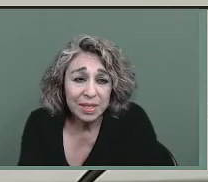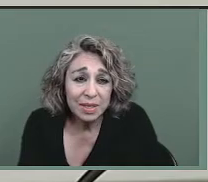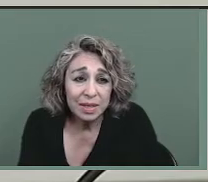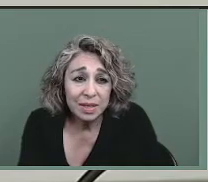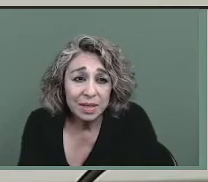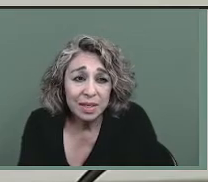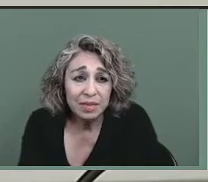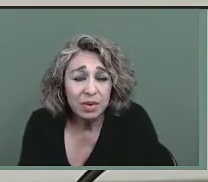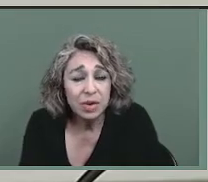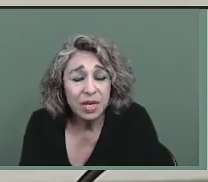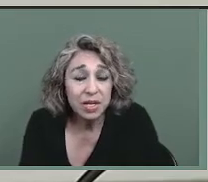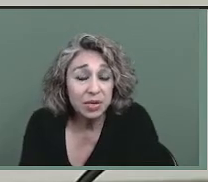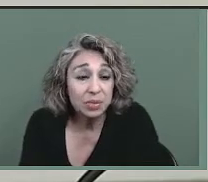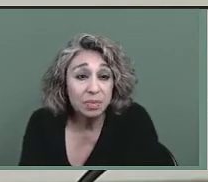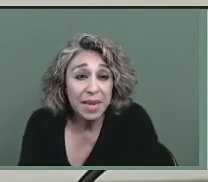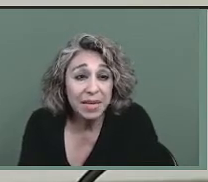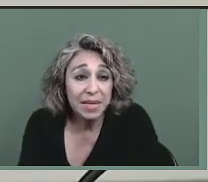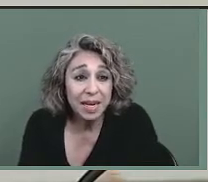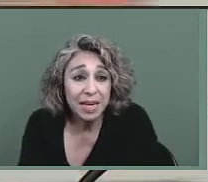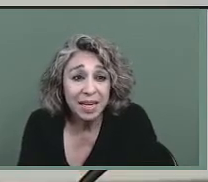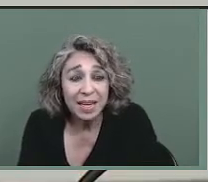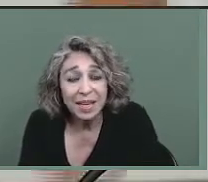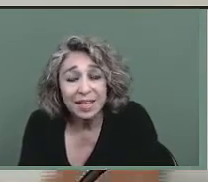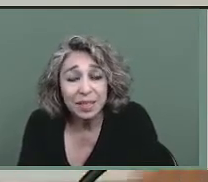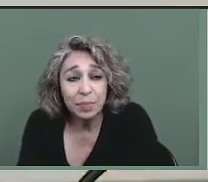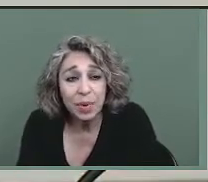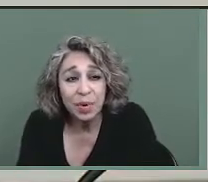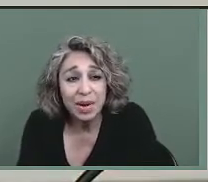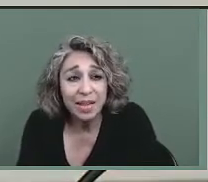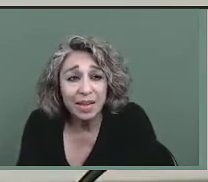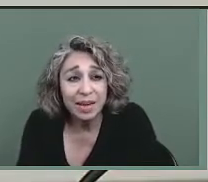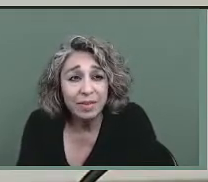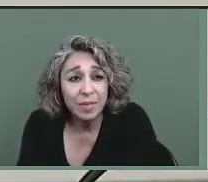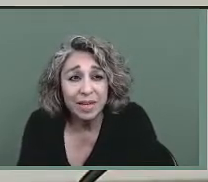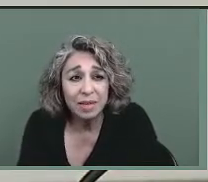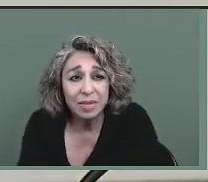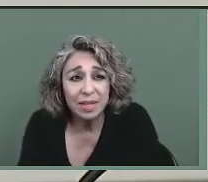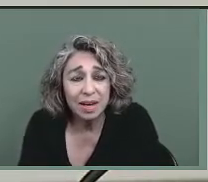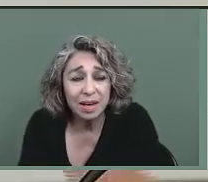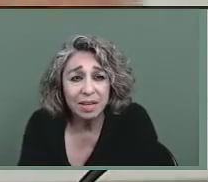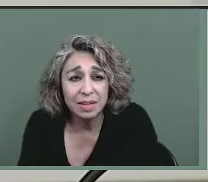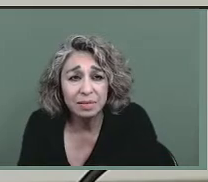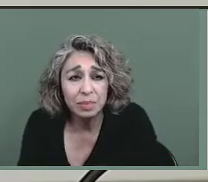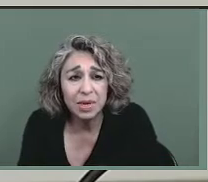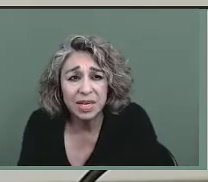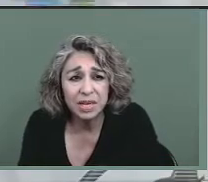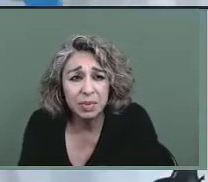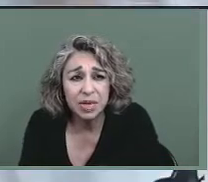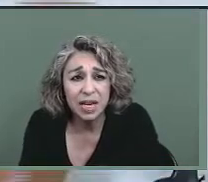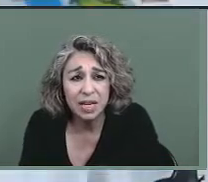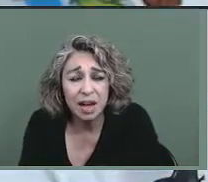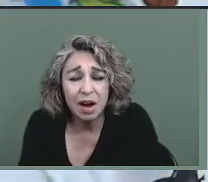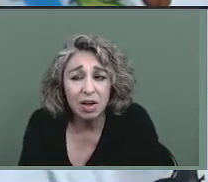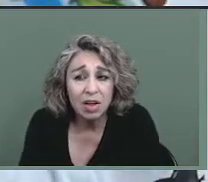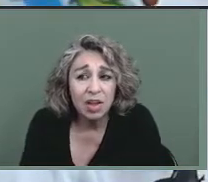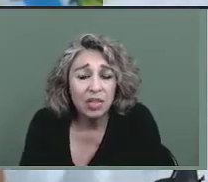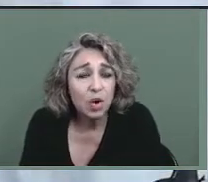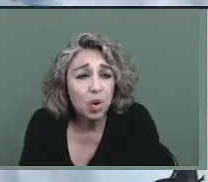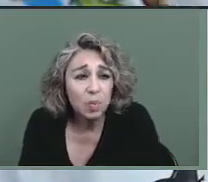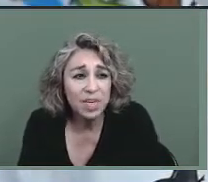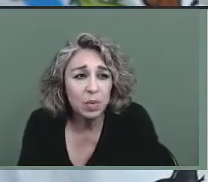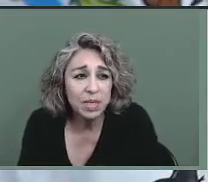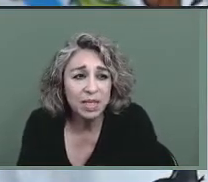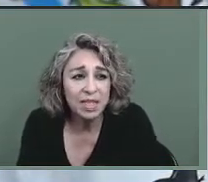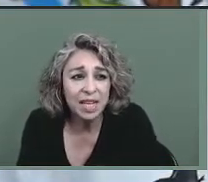was devoted to maintaining, supporting the government. It was protect all. The